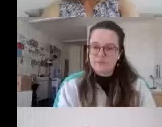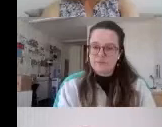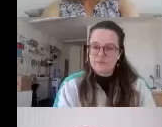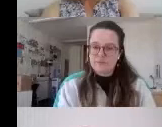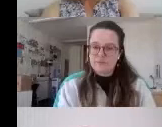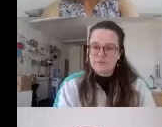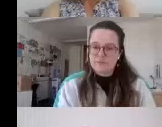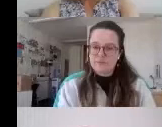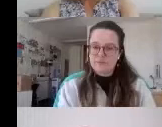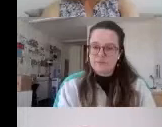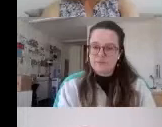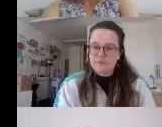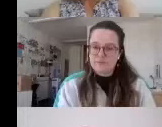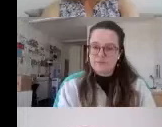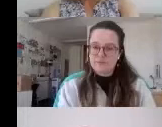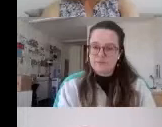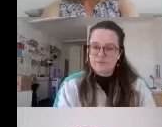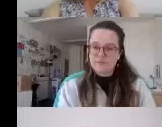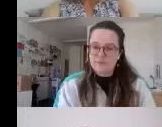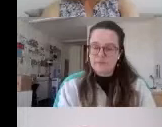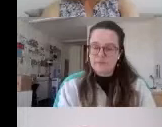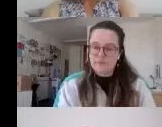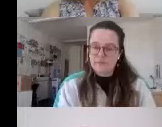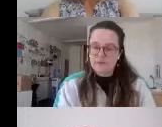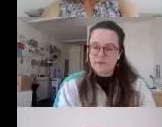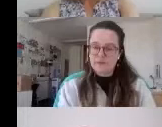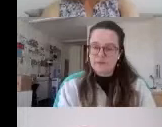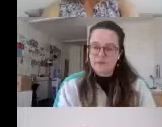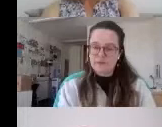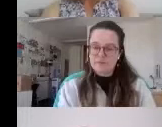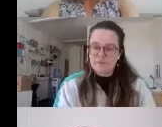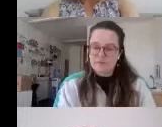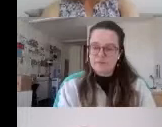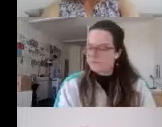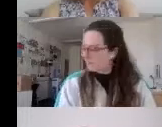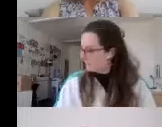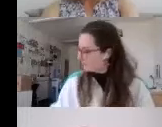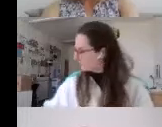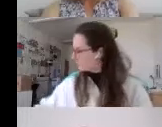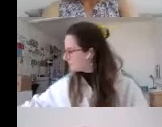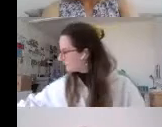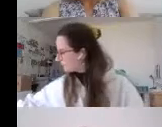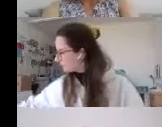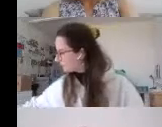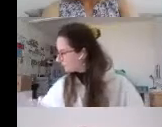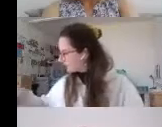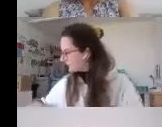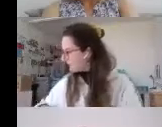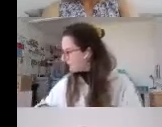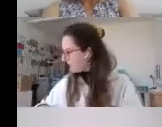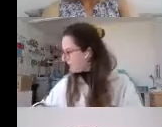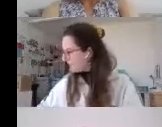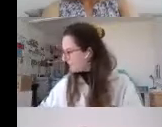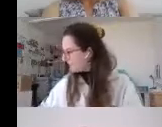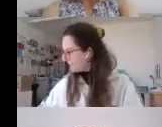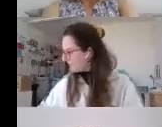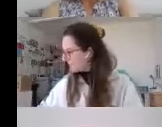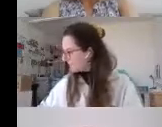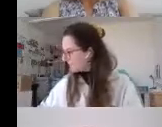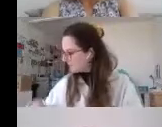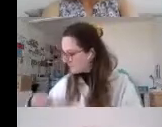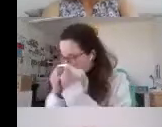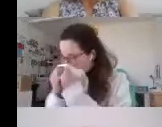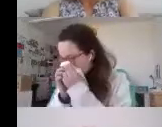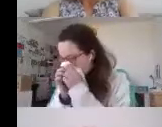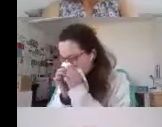that we had a robust system, we started to roll this out across the wider staff team. We did this in a way that